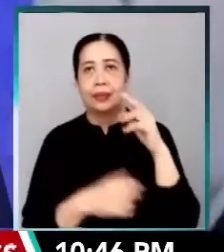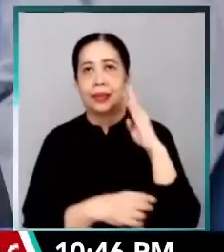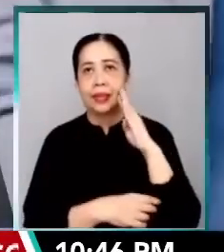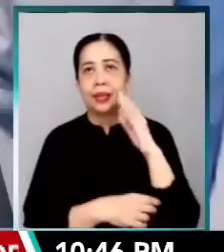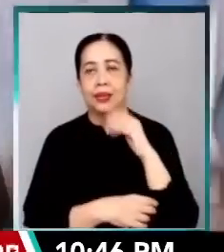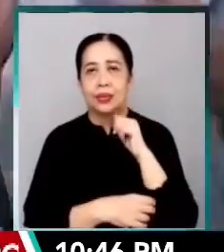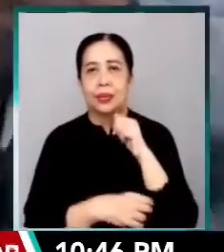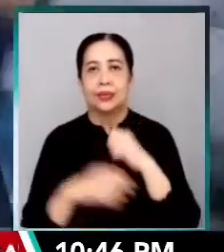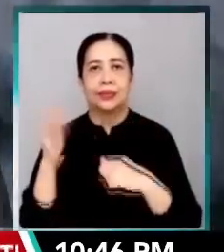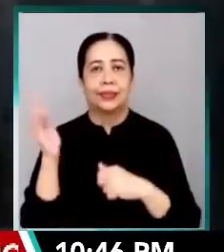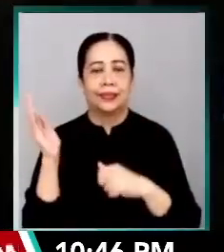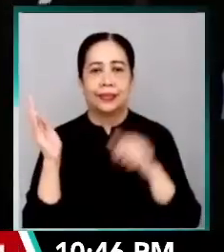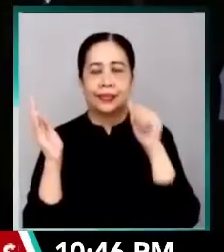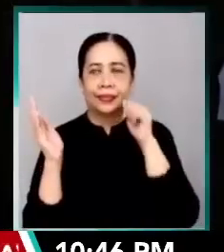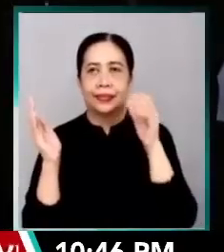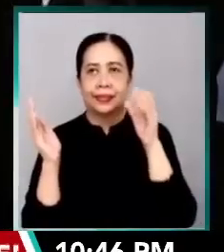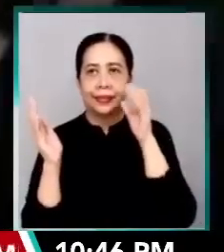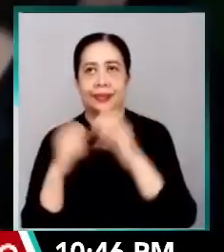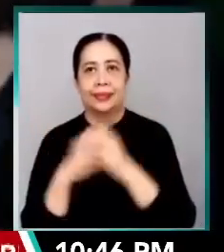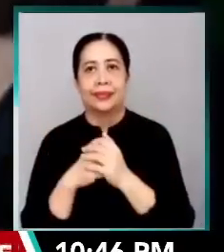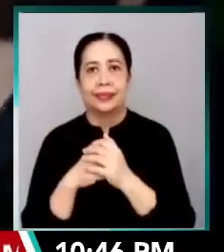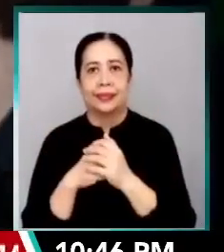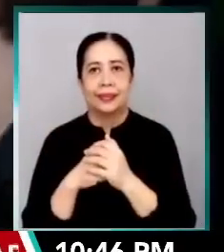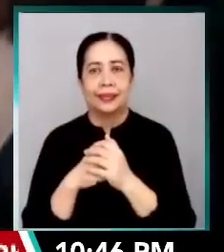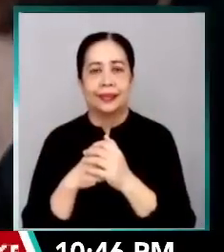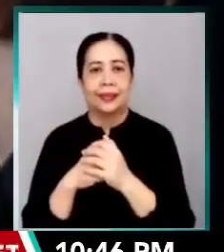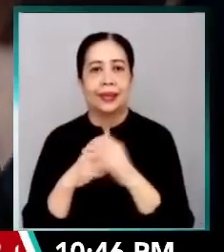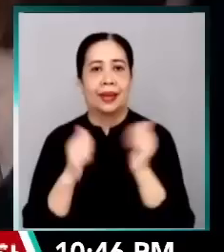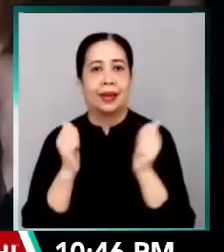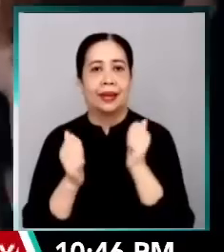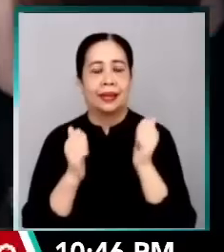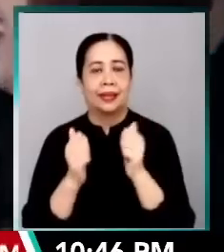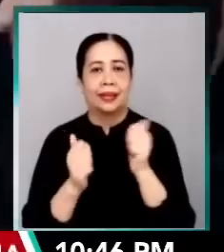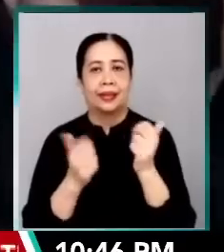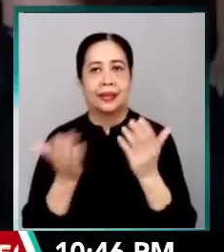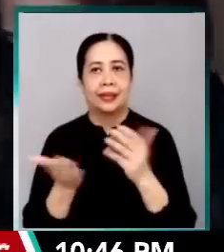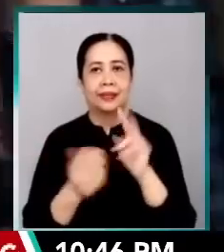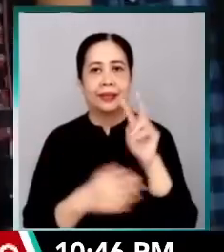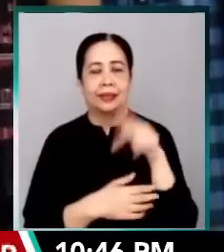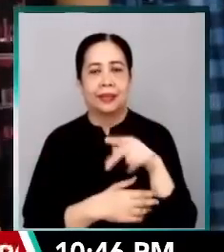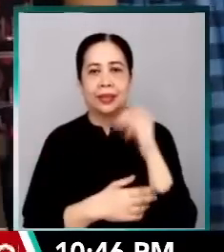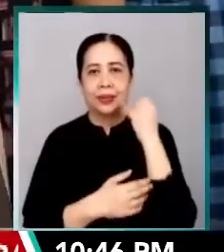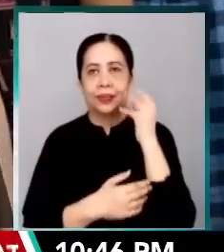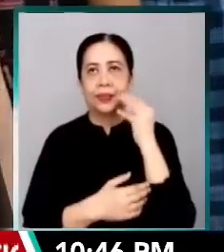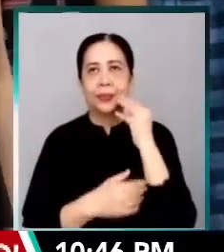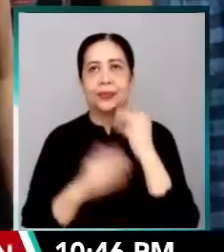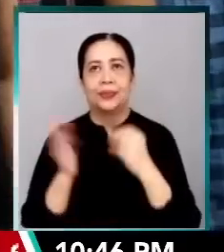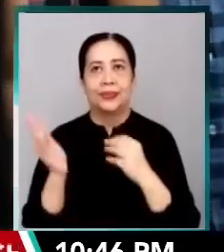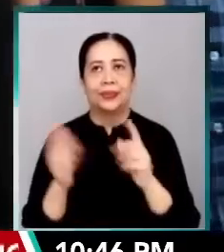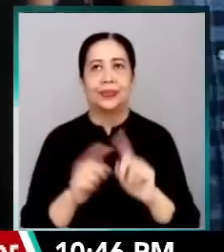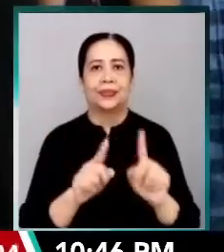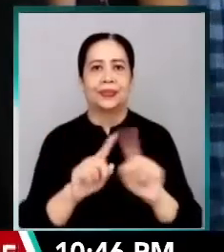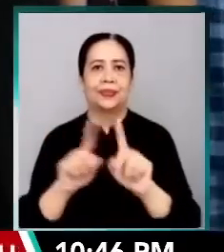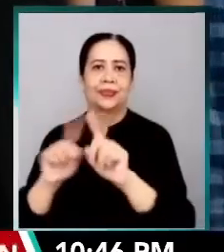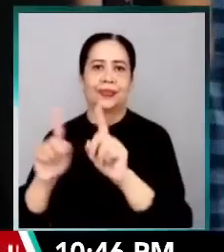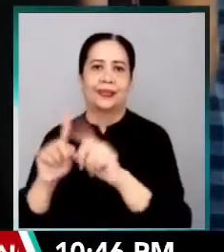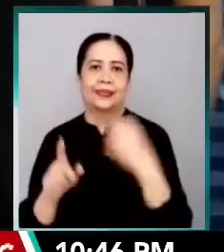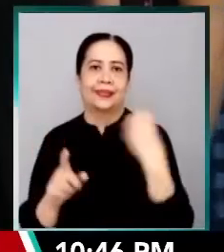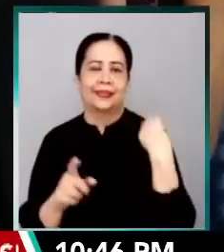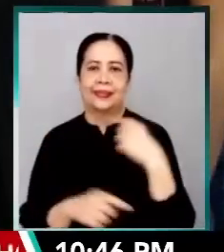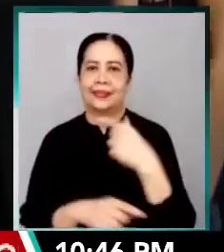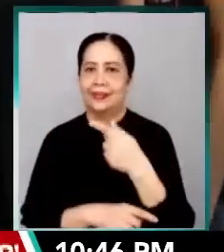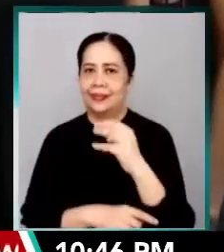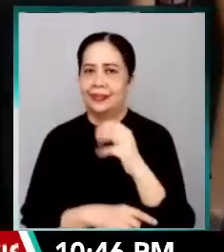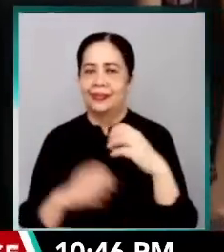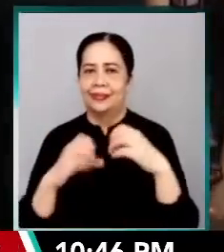Arlene Carnay, Sparkle GMA Artist Center Vice President Joy Marcelo, at iba pang opisyal ng GMA Network. This is